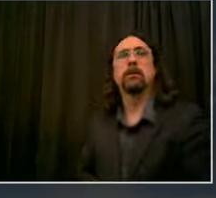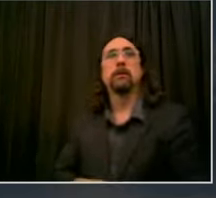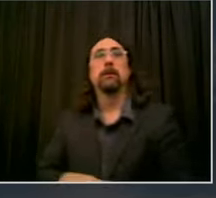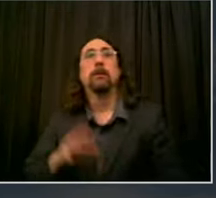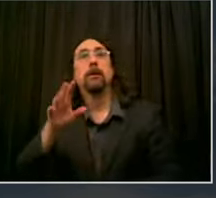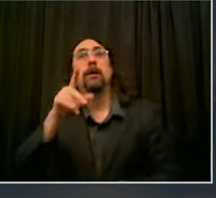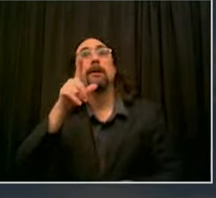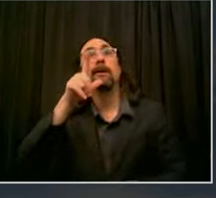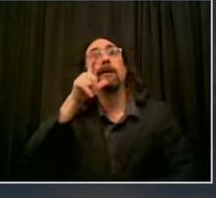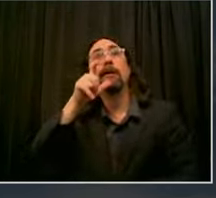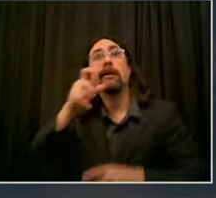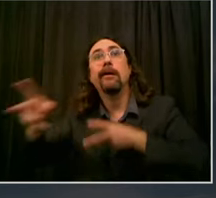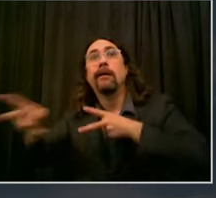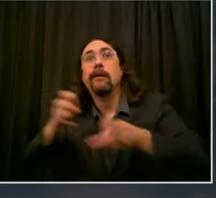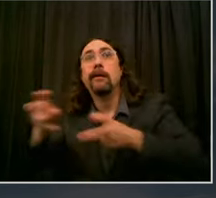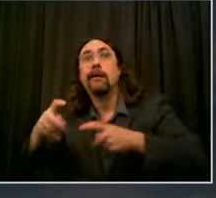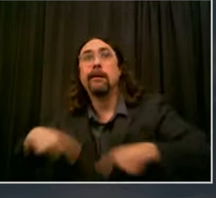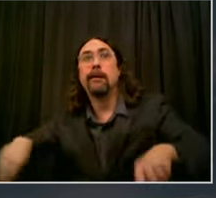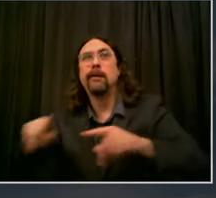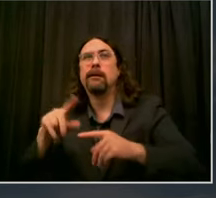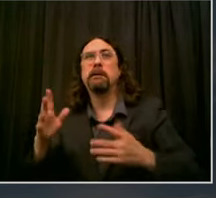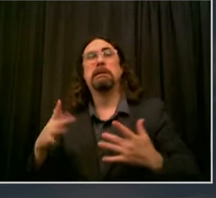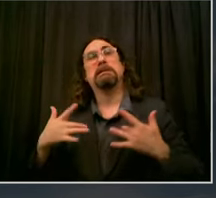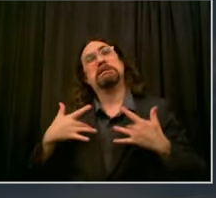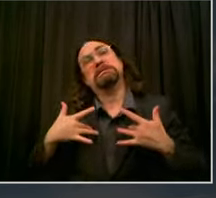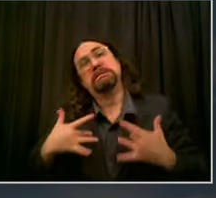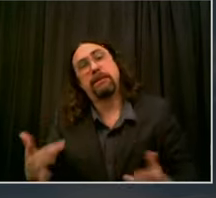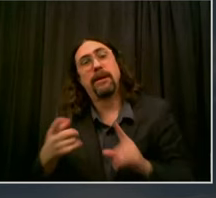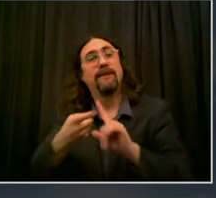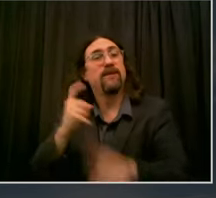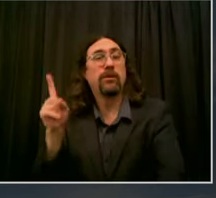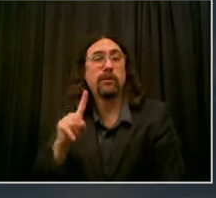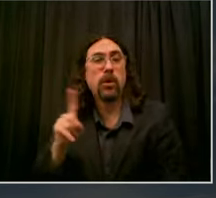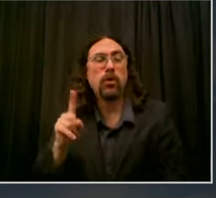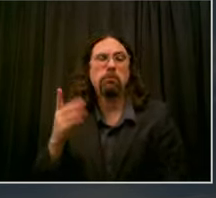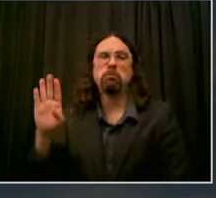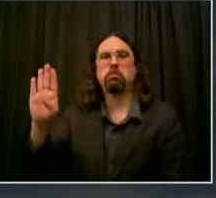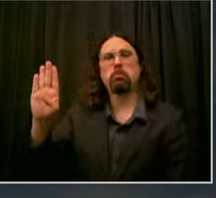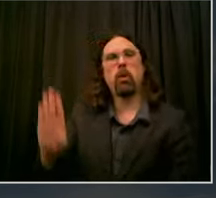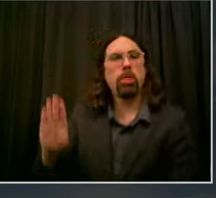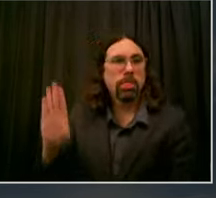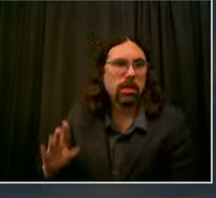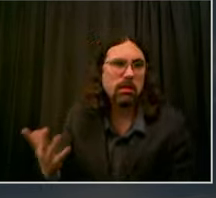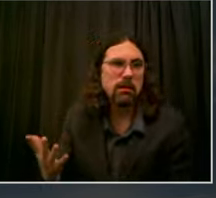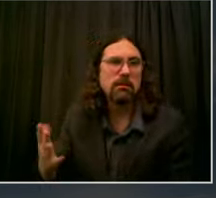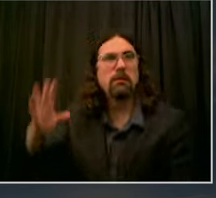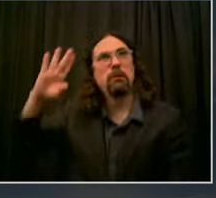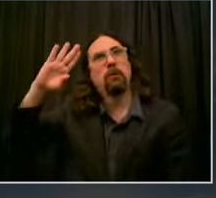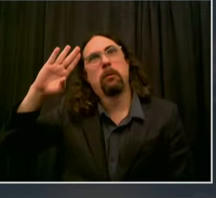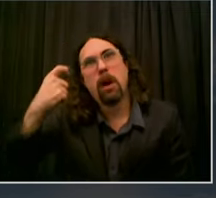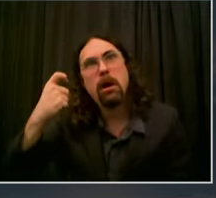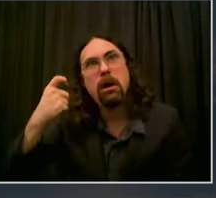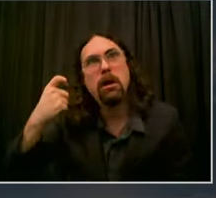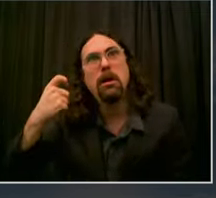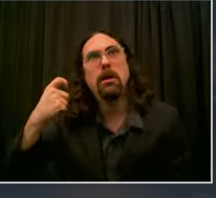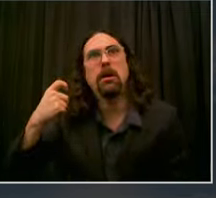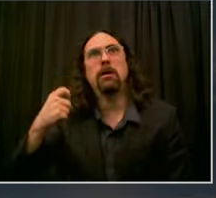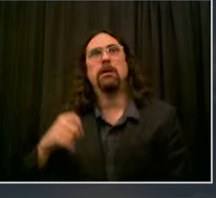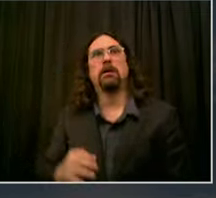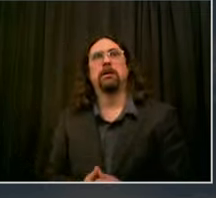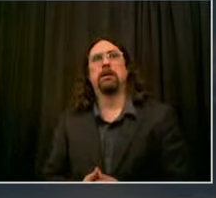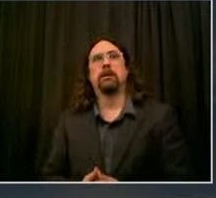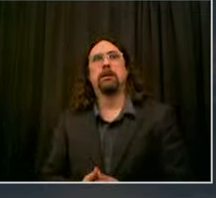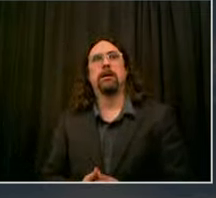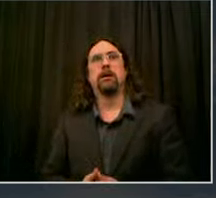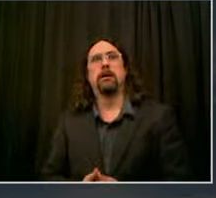Manhattan. We've seen some looting a couple nights ago in the Bronx. There was a number of Bronx homegrown